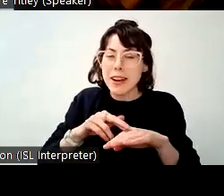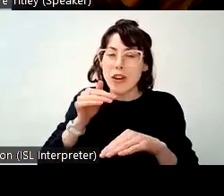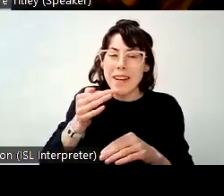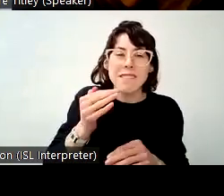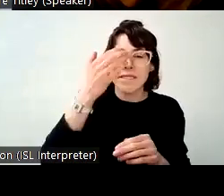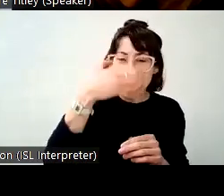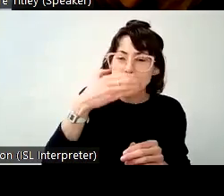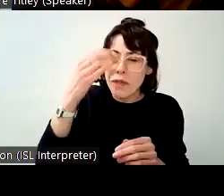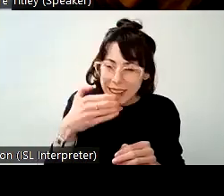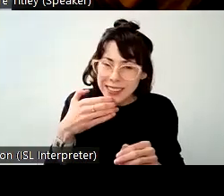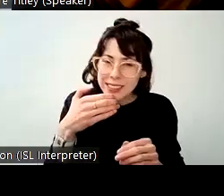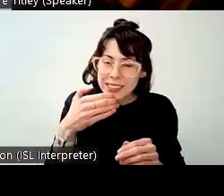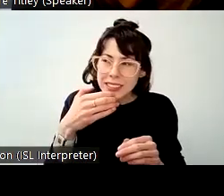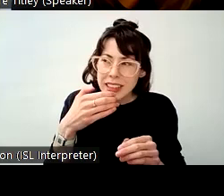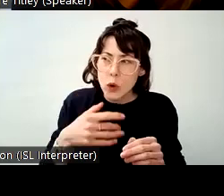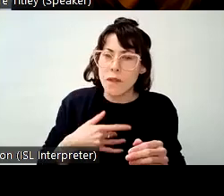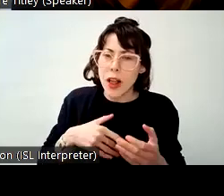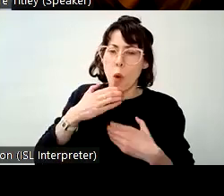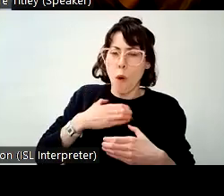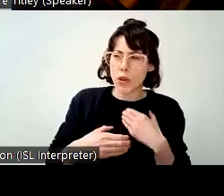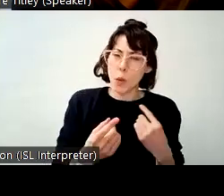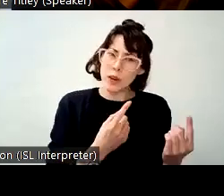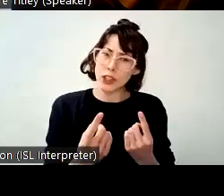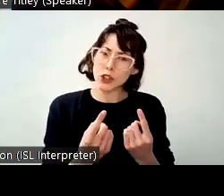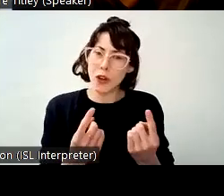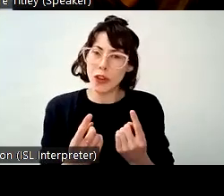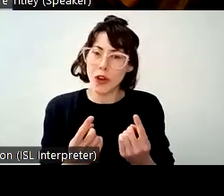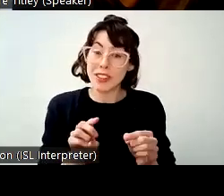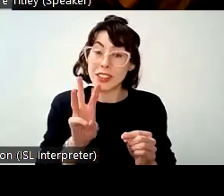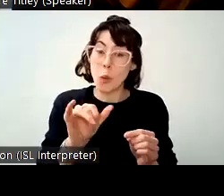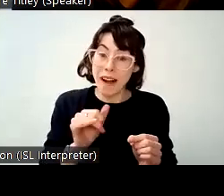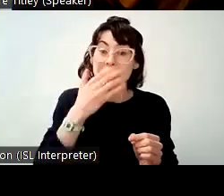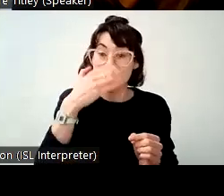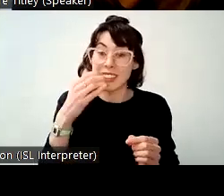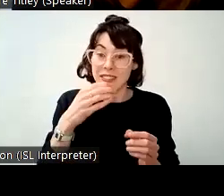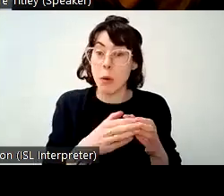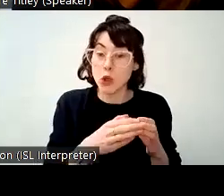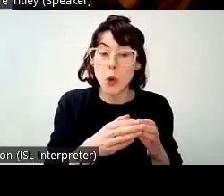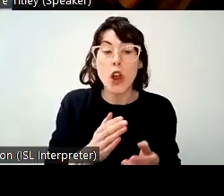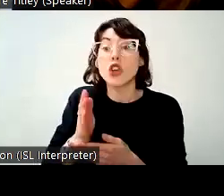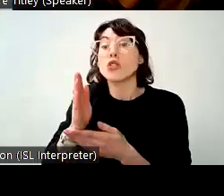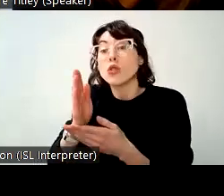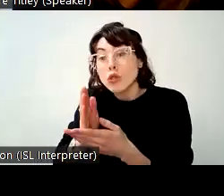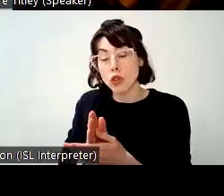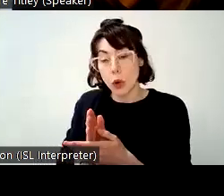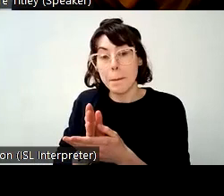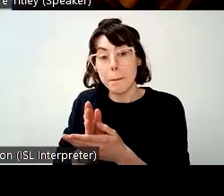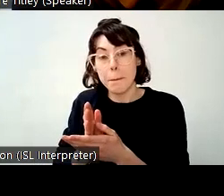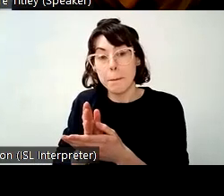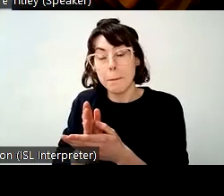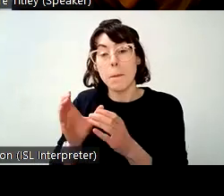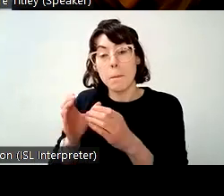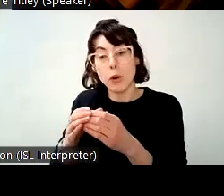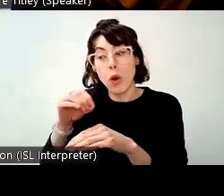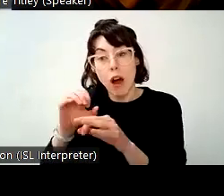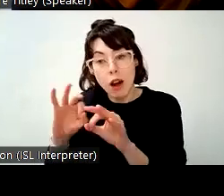presence. I think one of the electives is exclusively online. So again, that might suit people depending on their situation. And then a lot